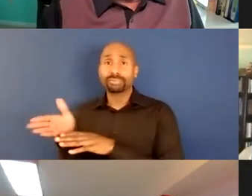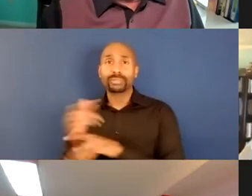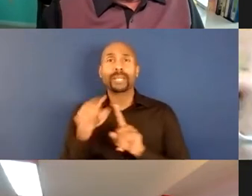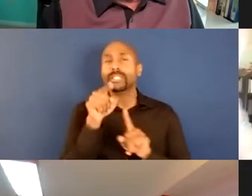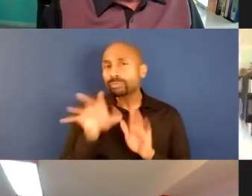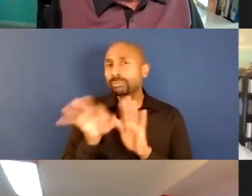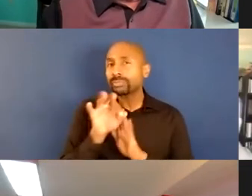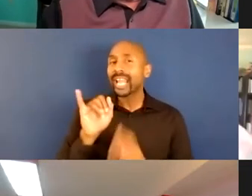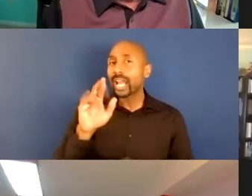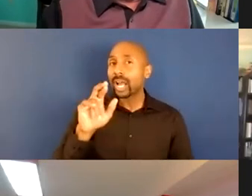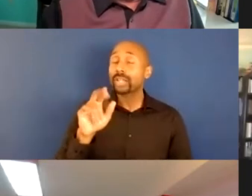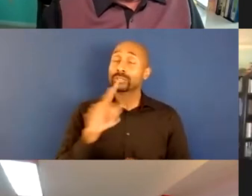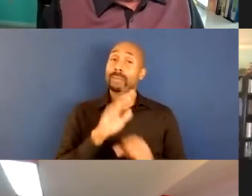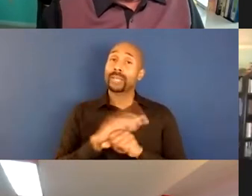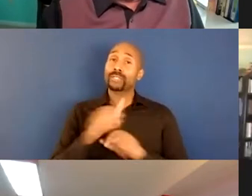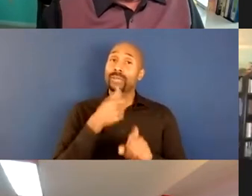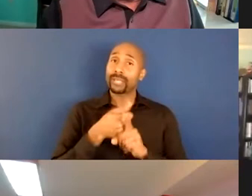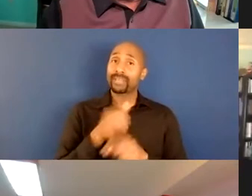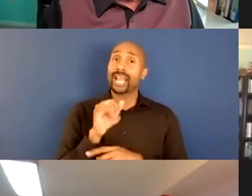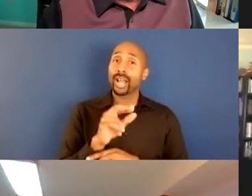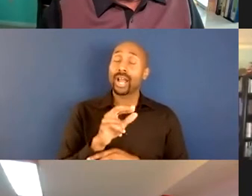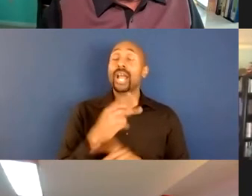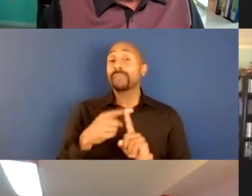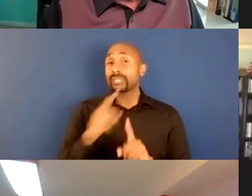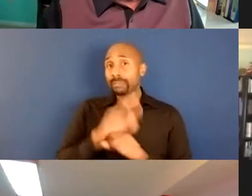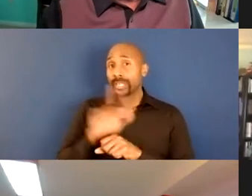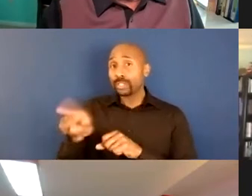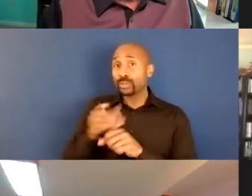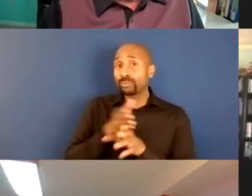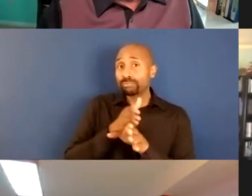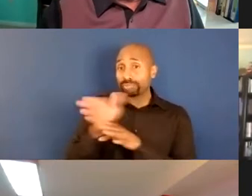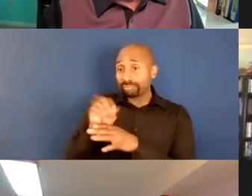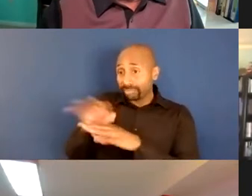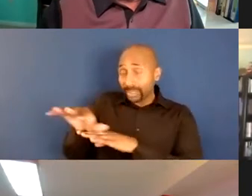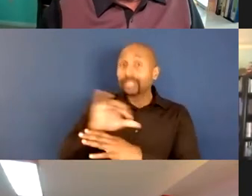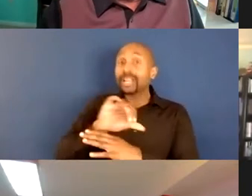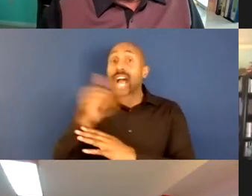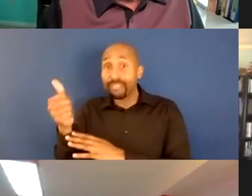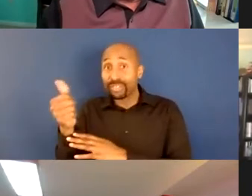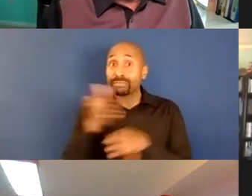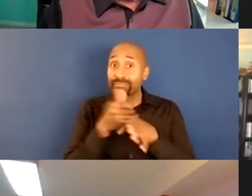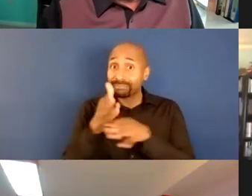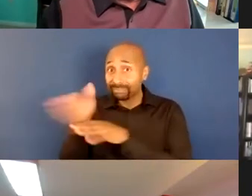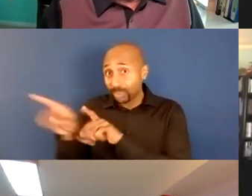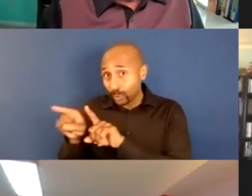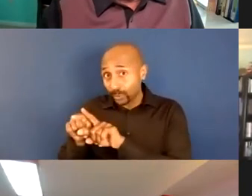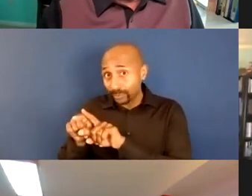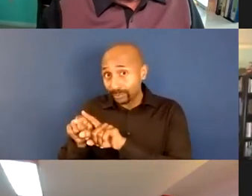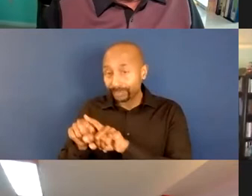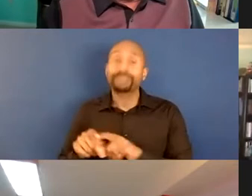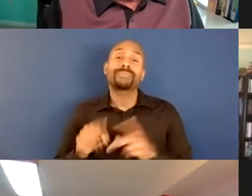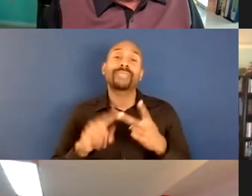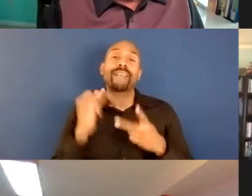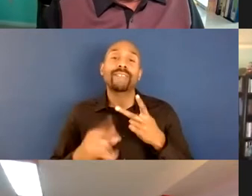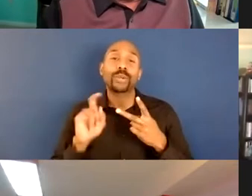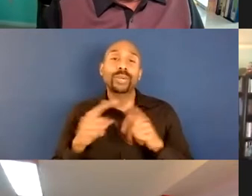way of transforming all these other sectors. That's one question. And then our final question is from Johnny Wilson, who says, Dr.